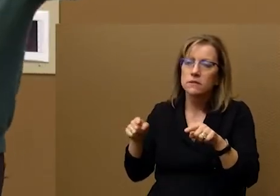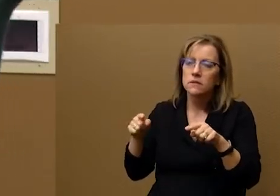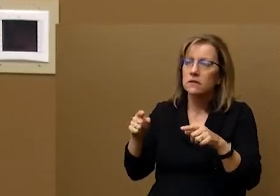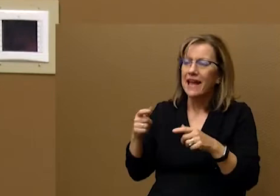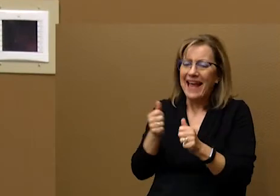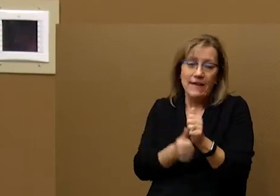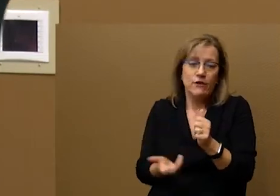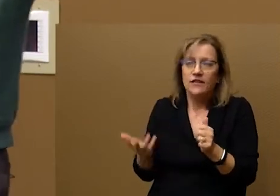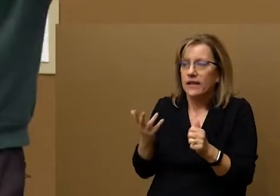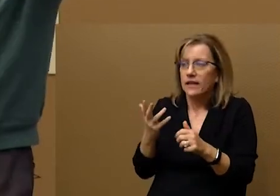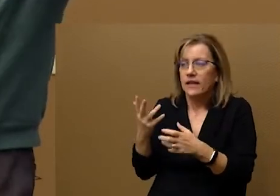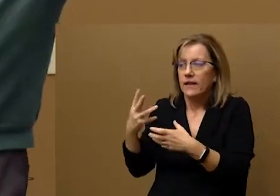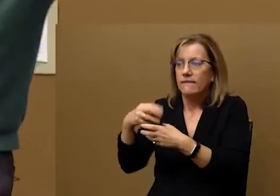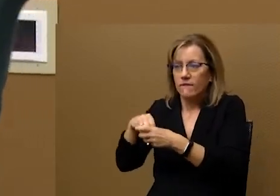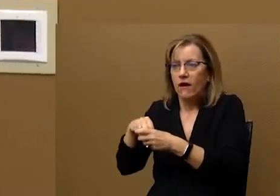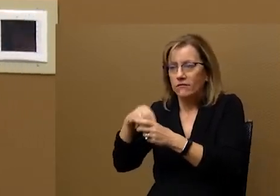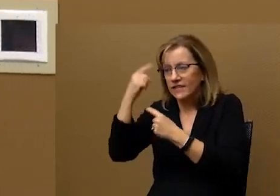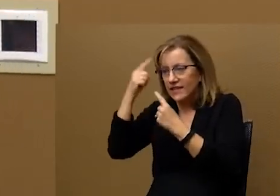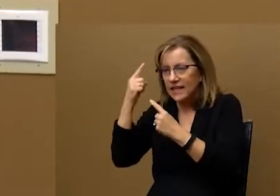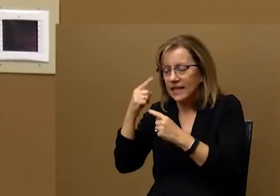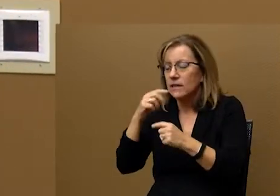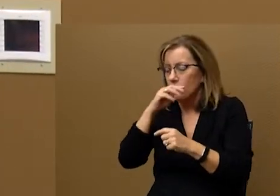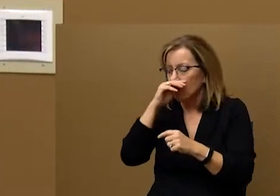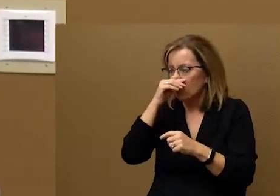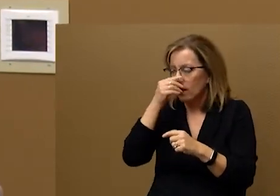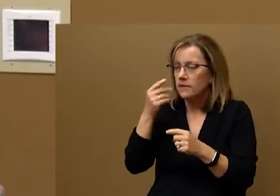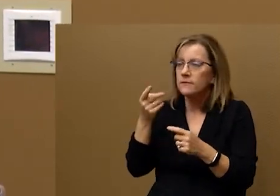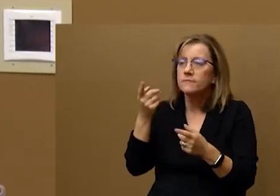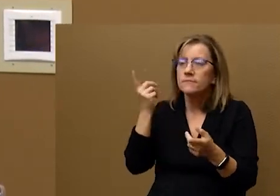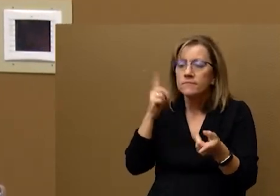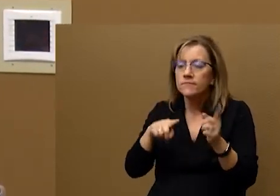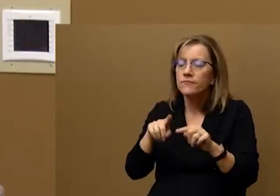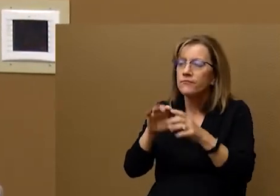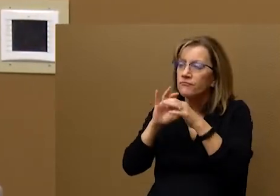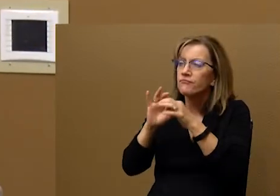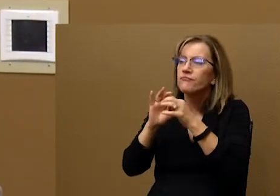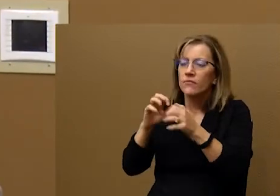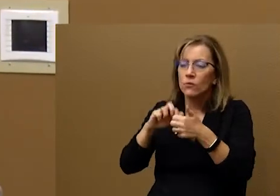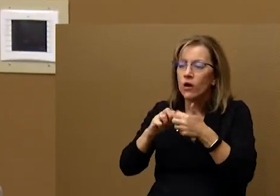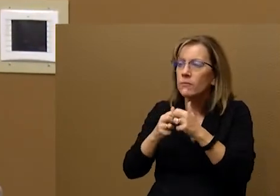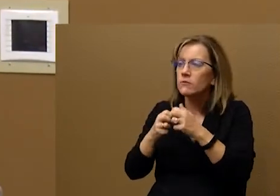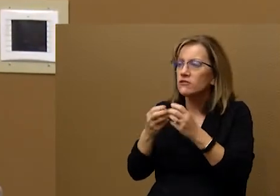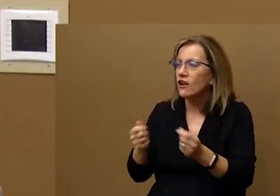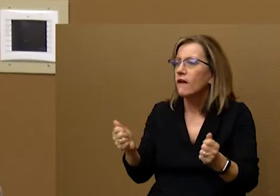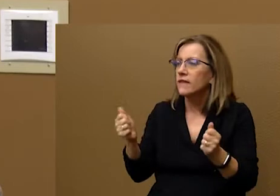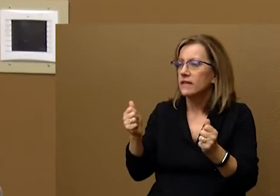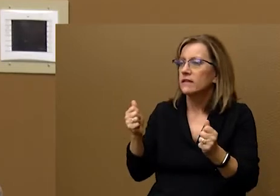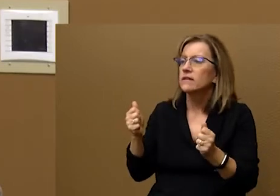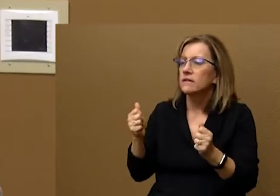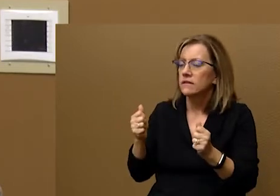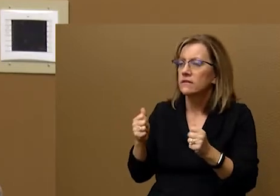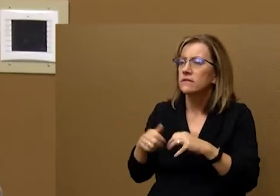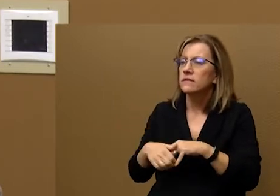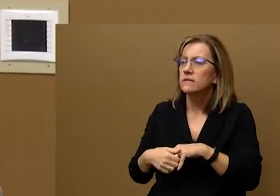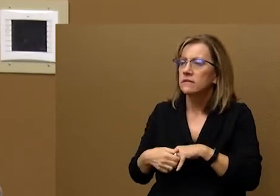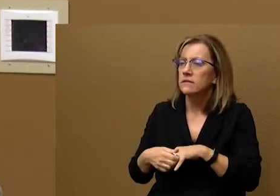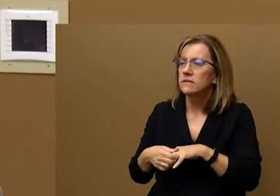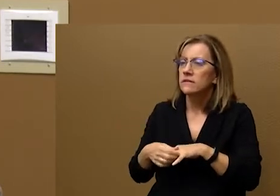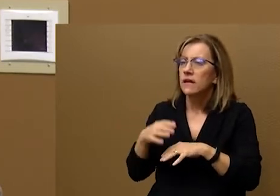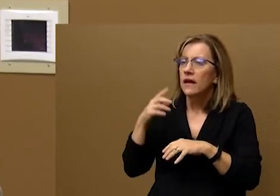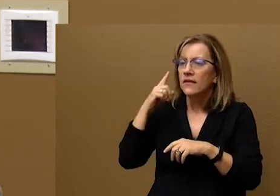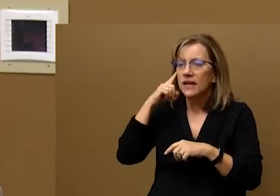2 categories because everything involves thinking. But problem solving, which collaborative problem solving is emphasizing thinking